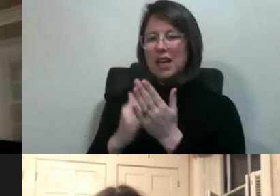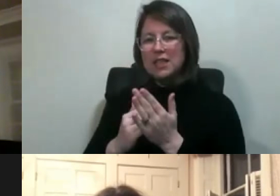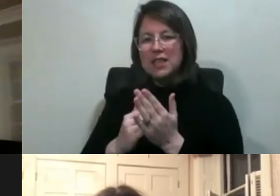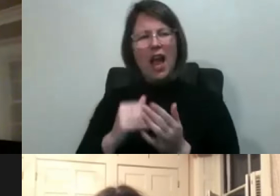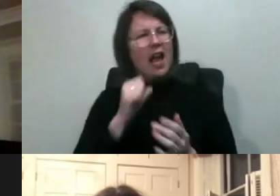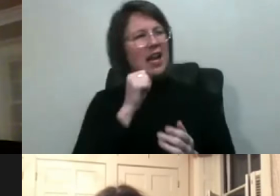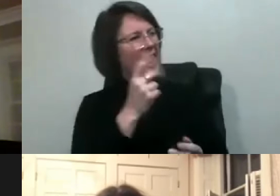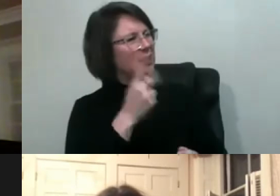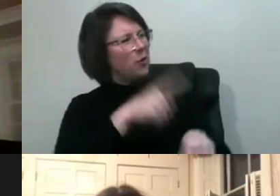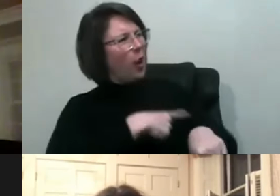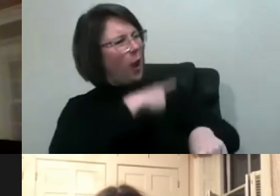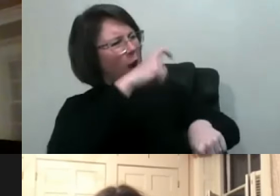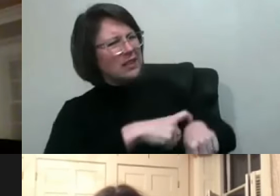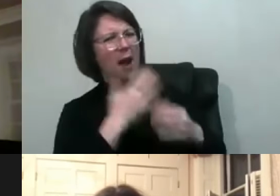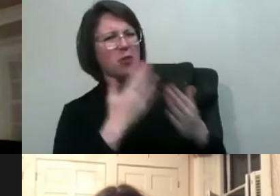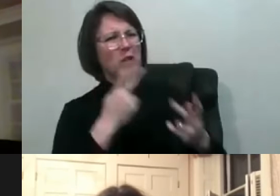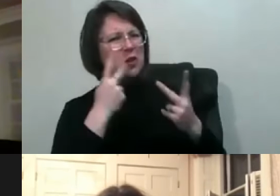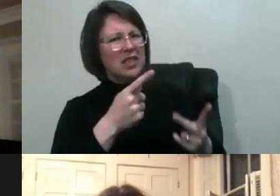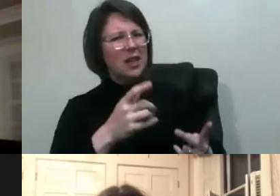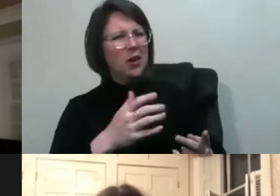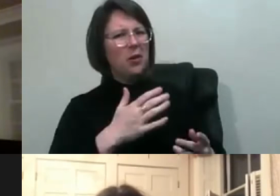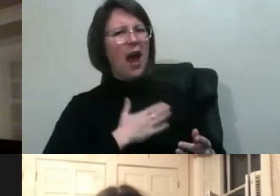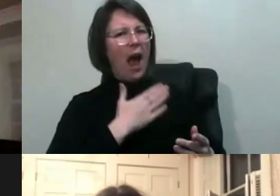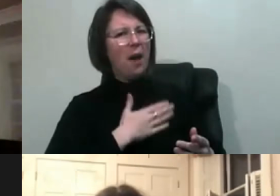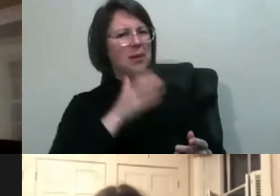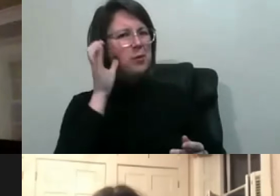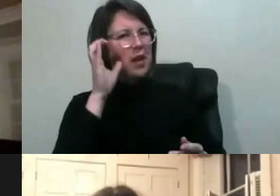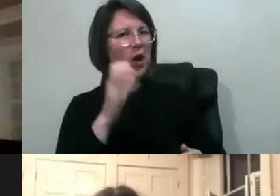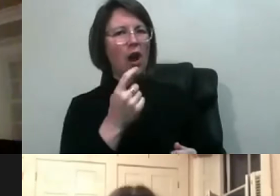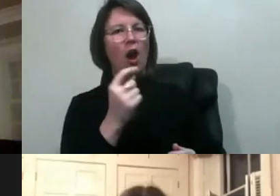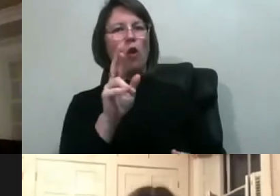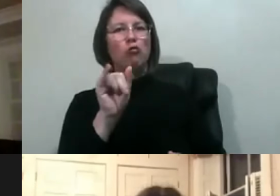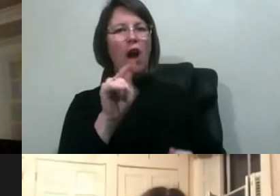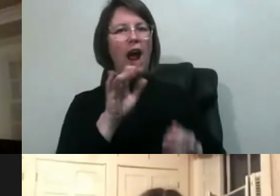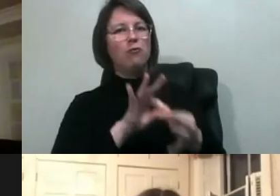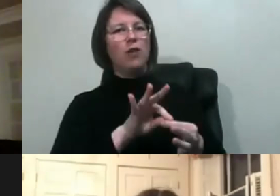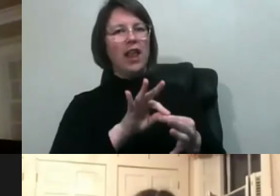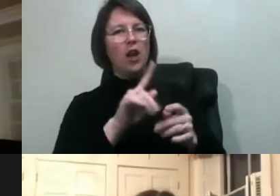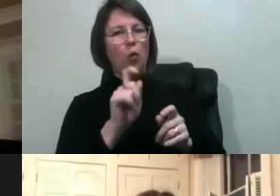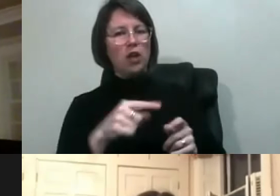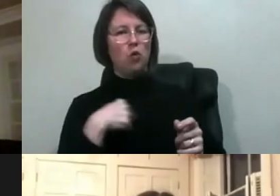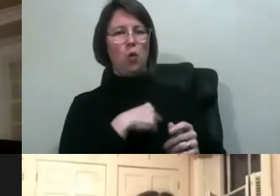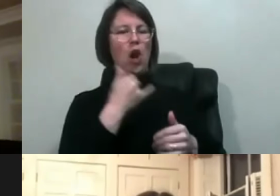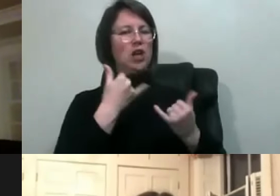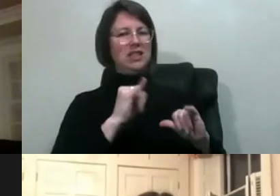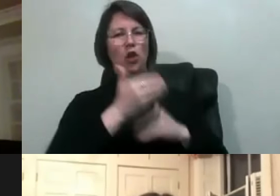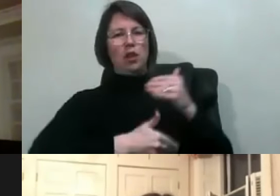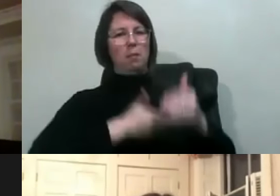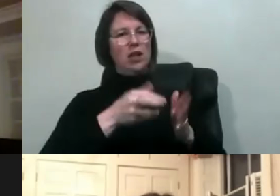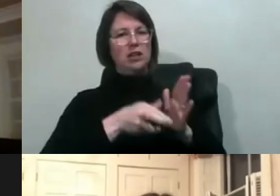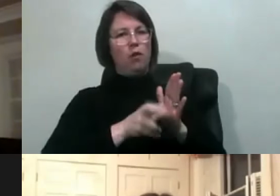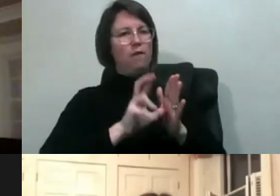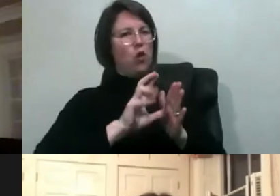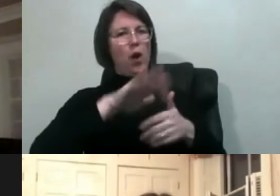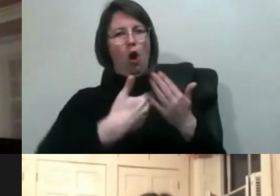Yeah. Good to see you and glad to hear a right question. We are still in the process of reviewing